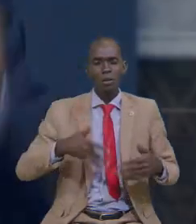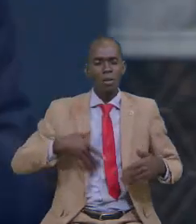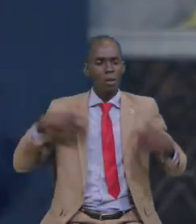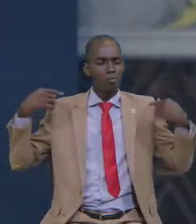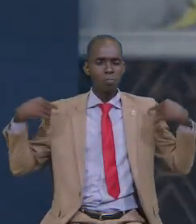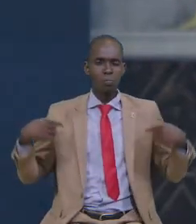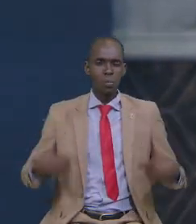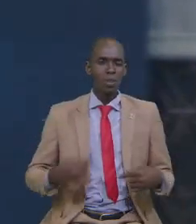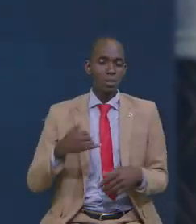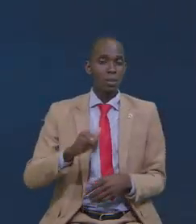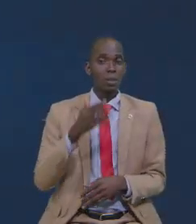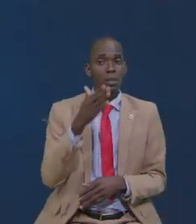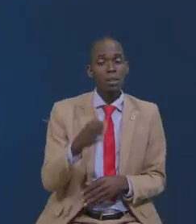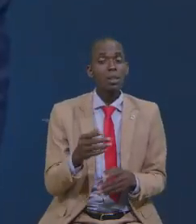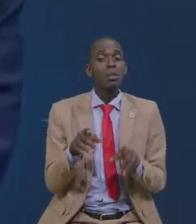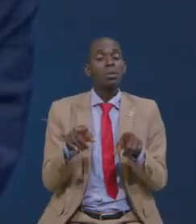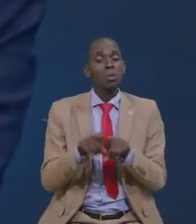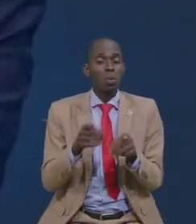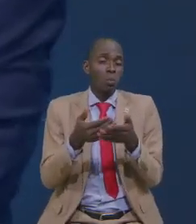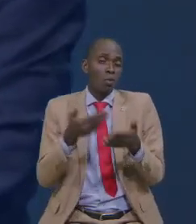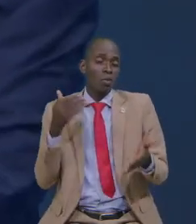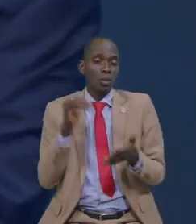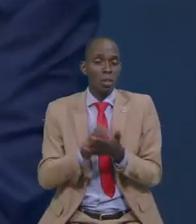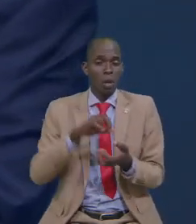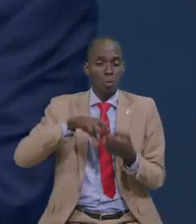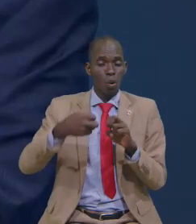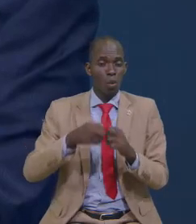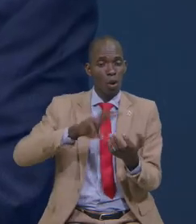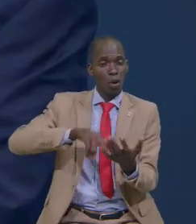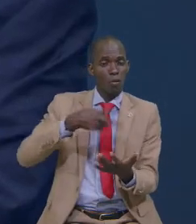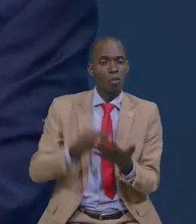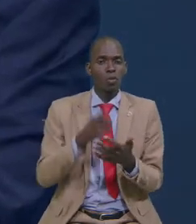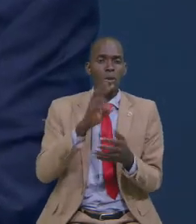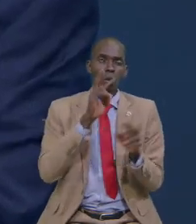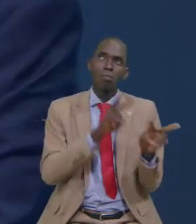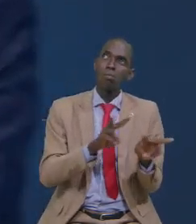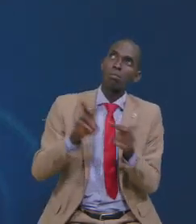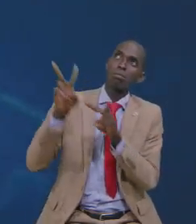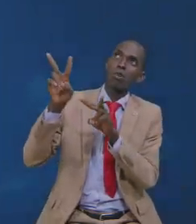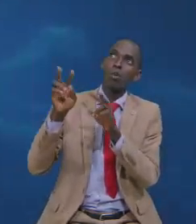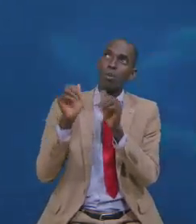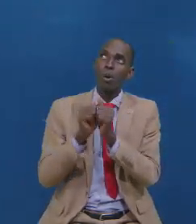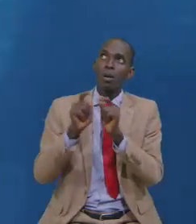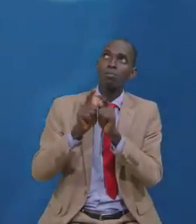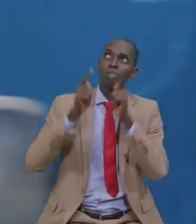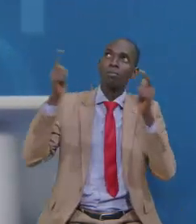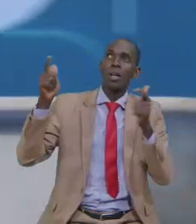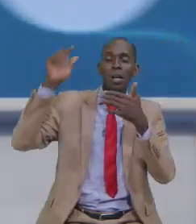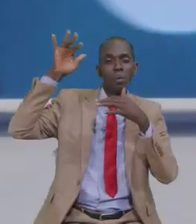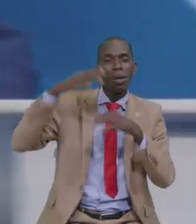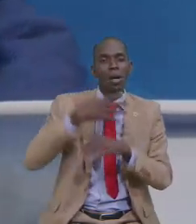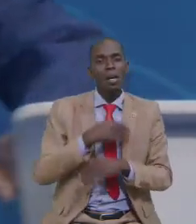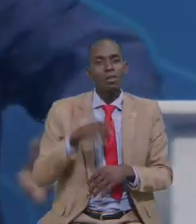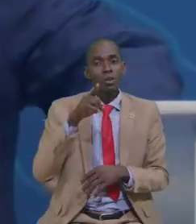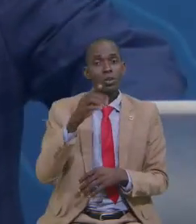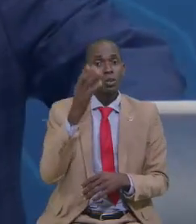before those Jericho walls fall, you're looking ahead with great expectation. And you know,